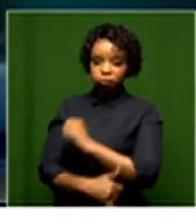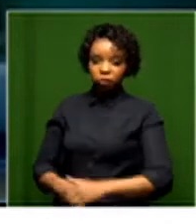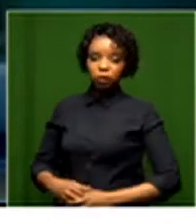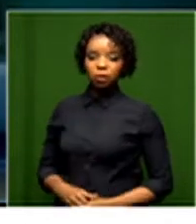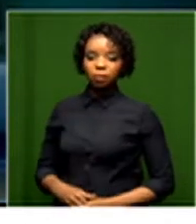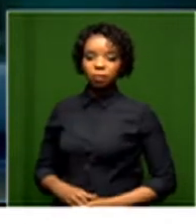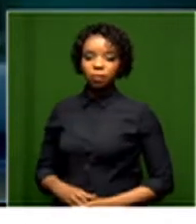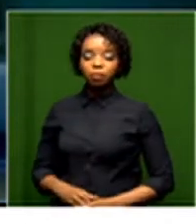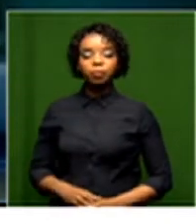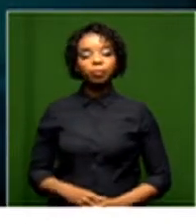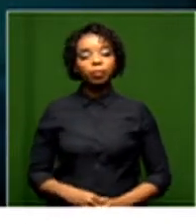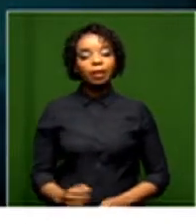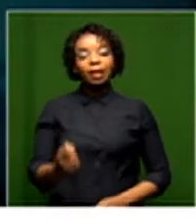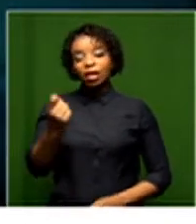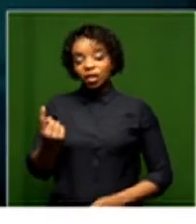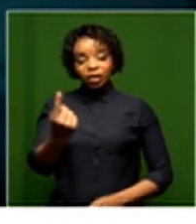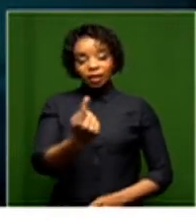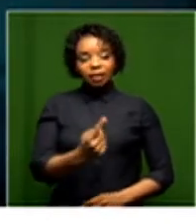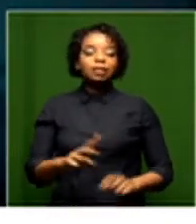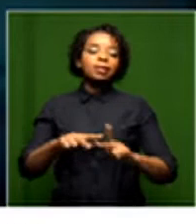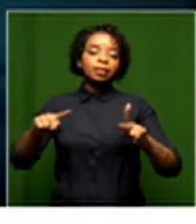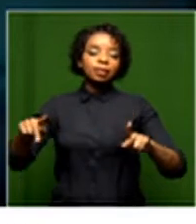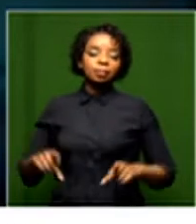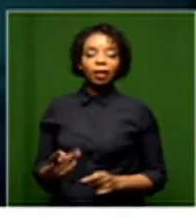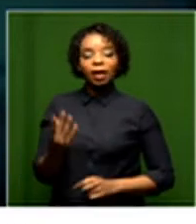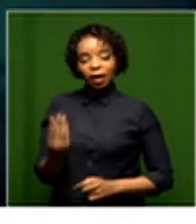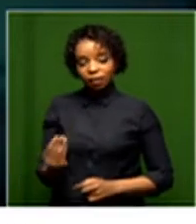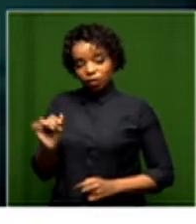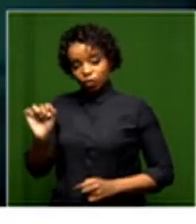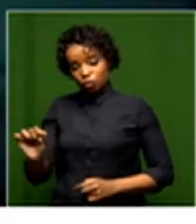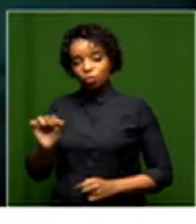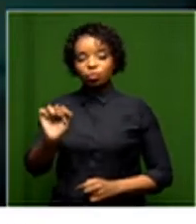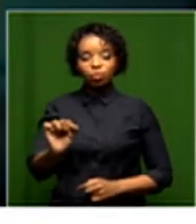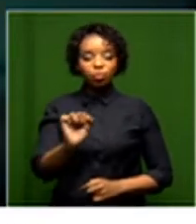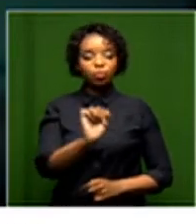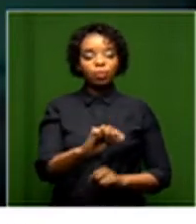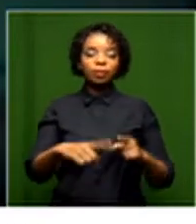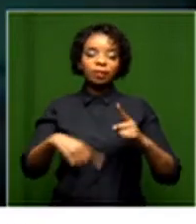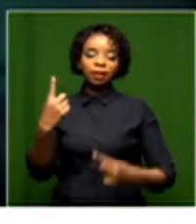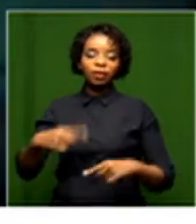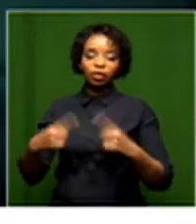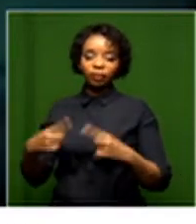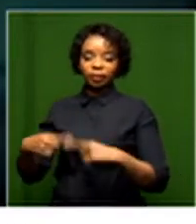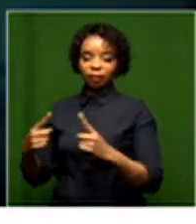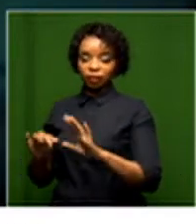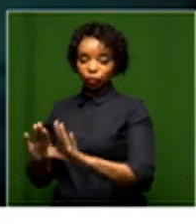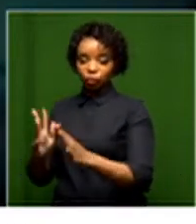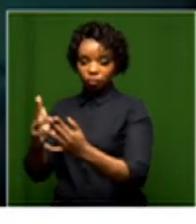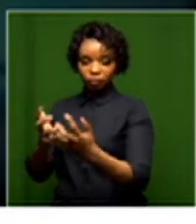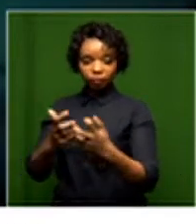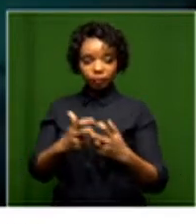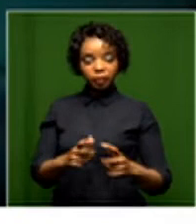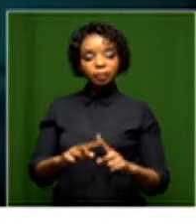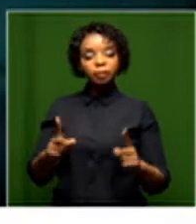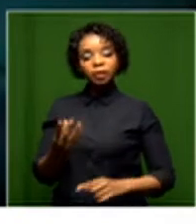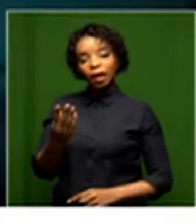Each one of the gardens has got its own unique botanical features. We all know Cape Town with its beautiful mountains and